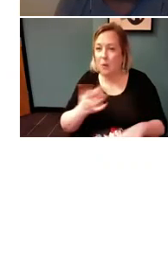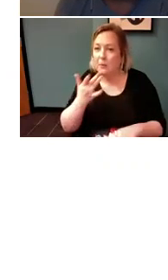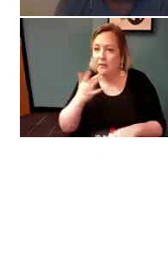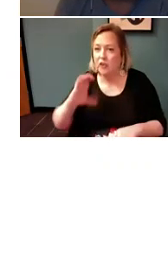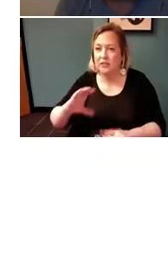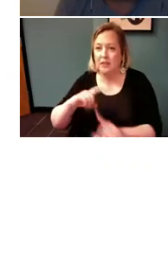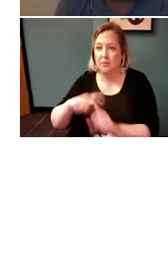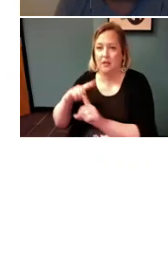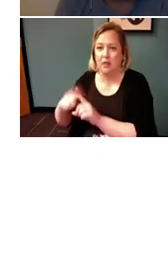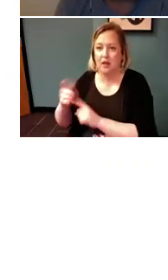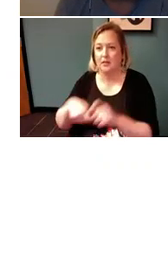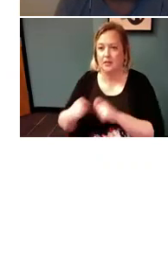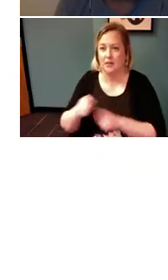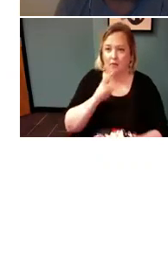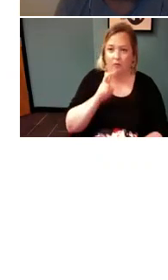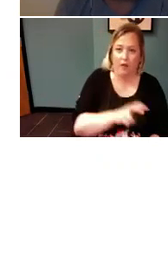other language.